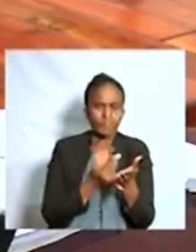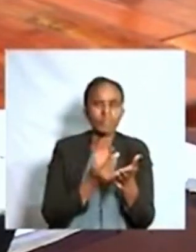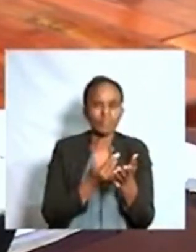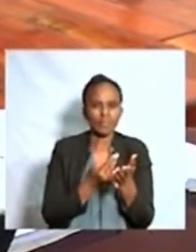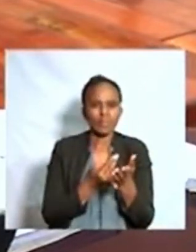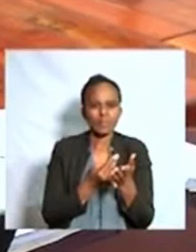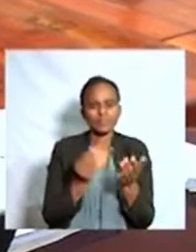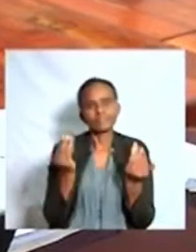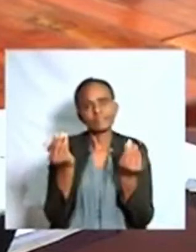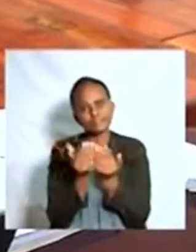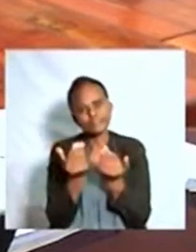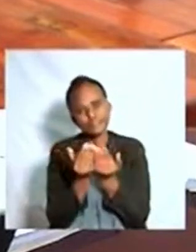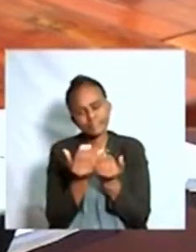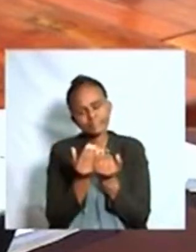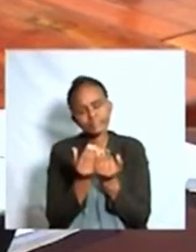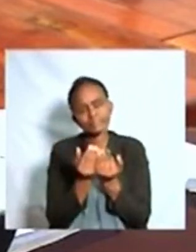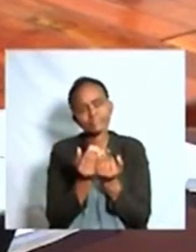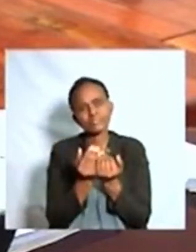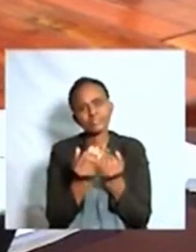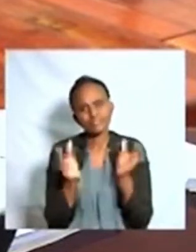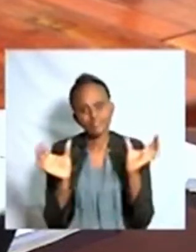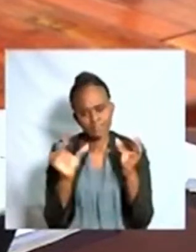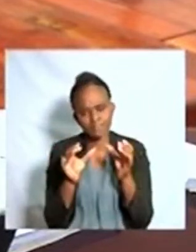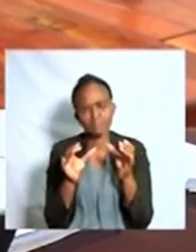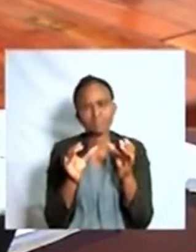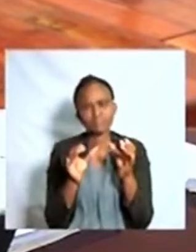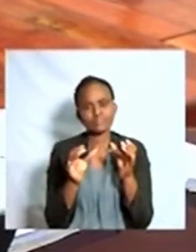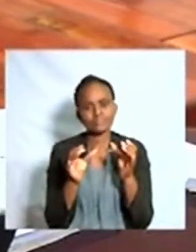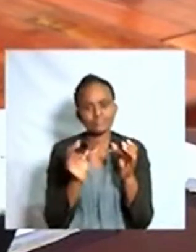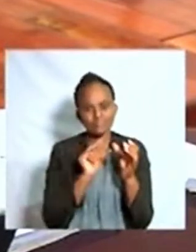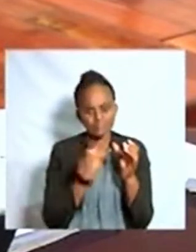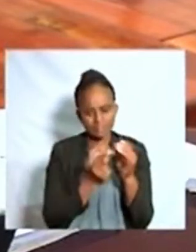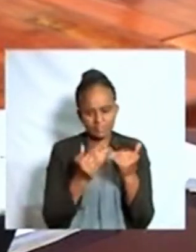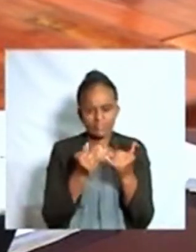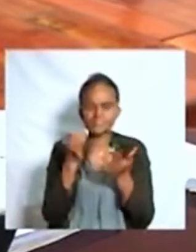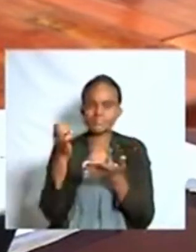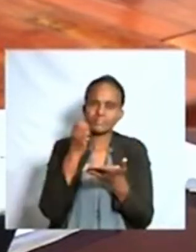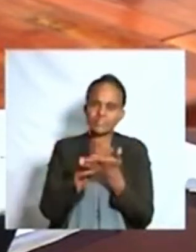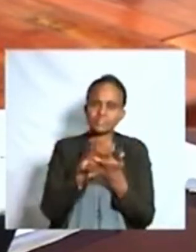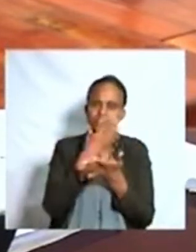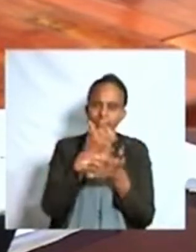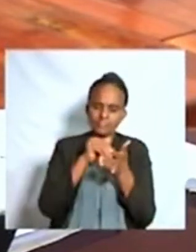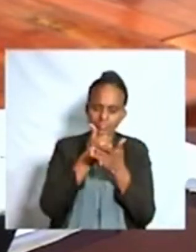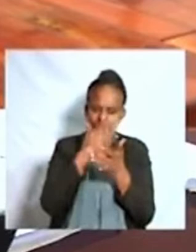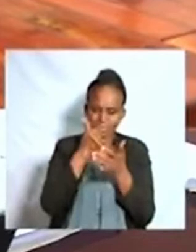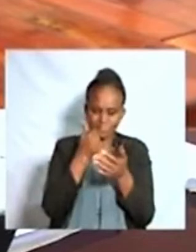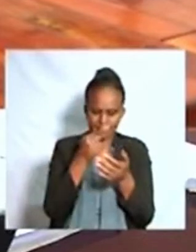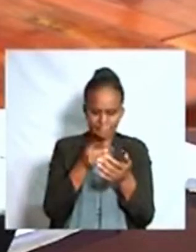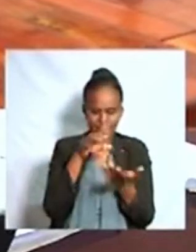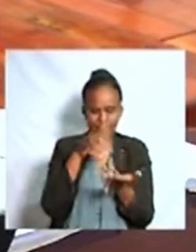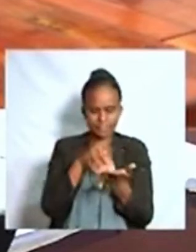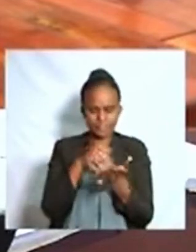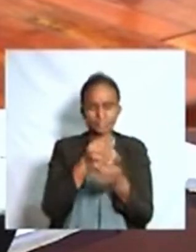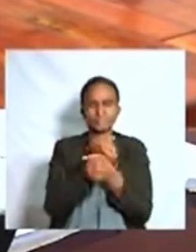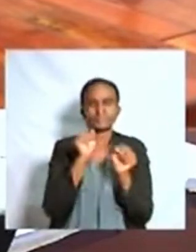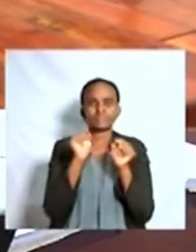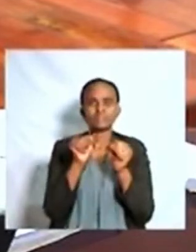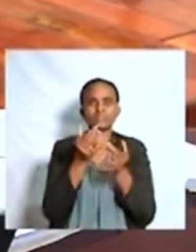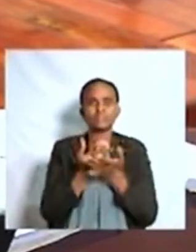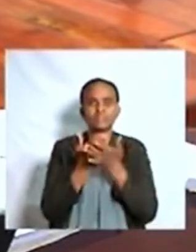seek indulgence of your committee to enable us to engage the Commission on how best the matter can be resolved, Chair. I